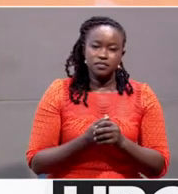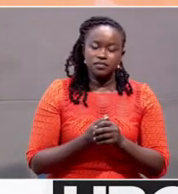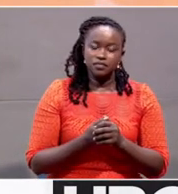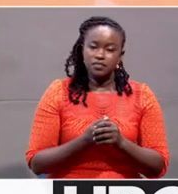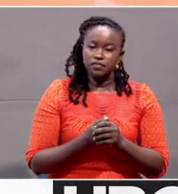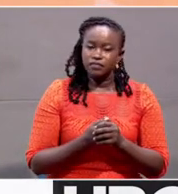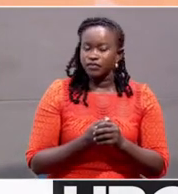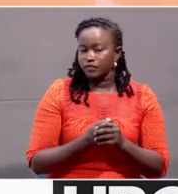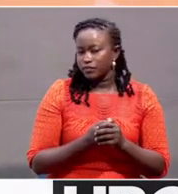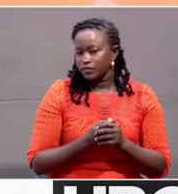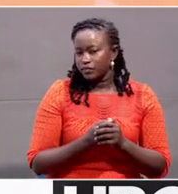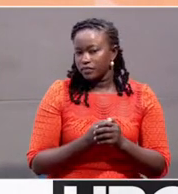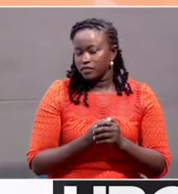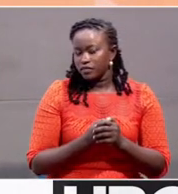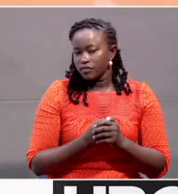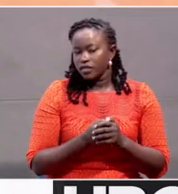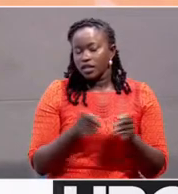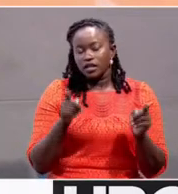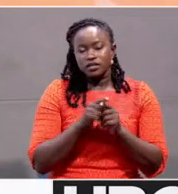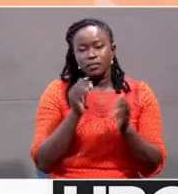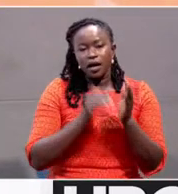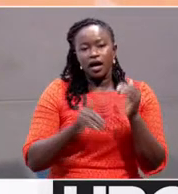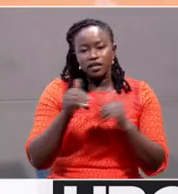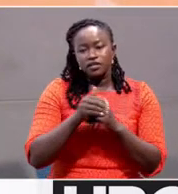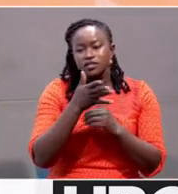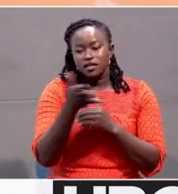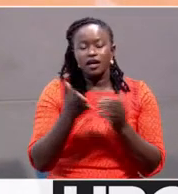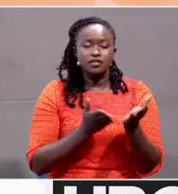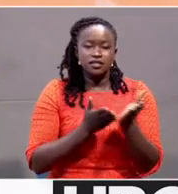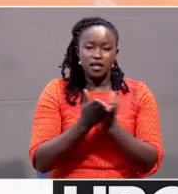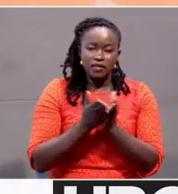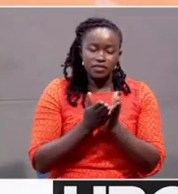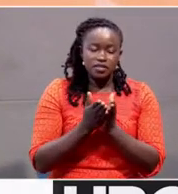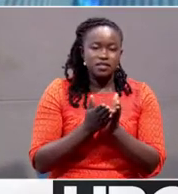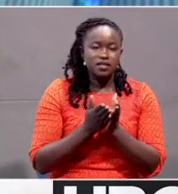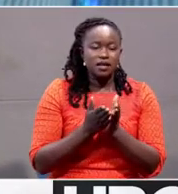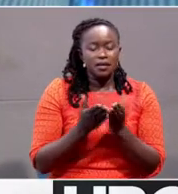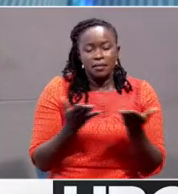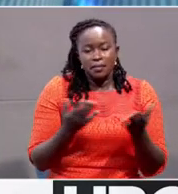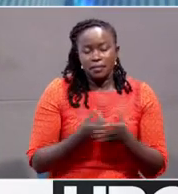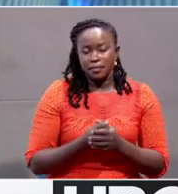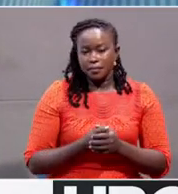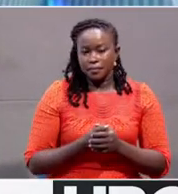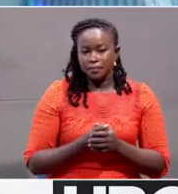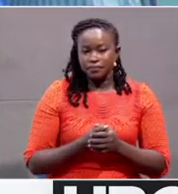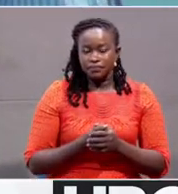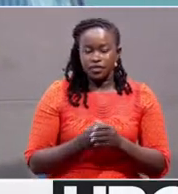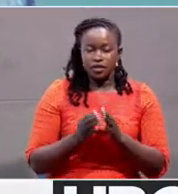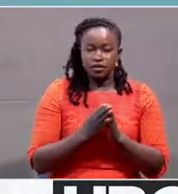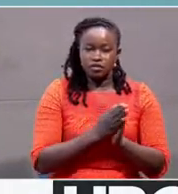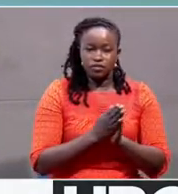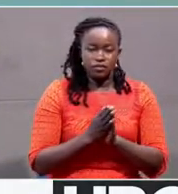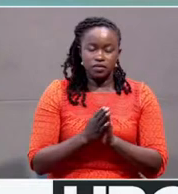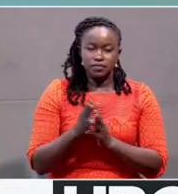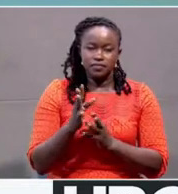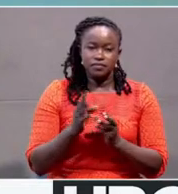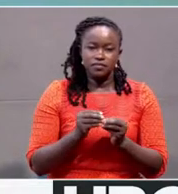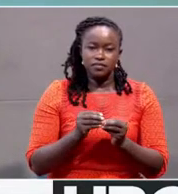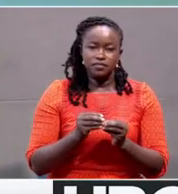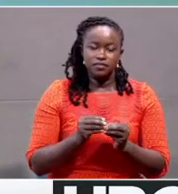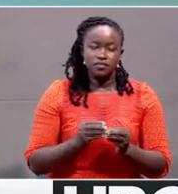to access such services, and then you should wait until you're older. Douglas Setumba compiled this